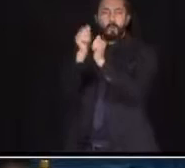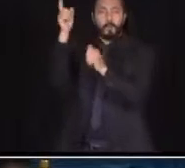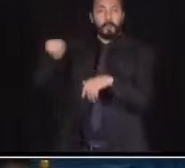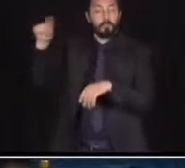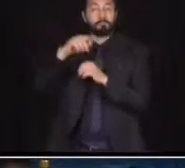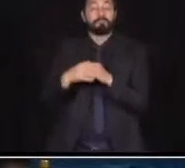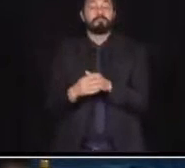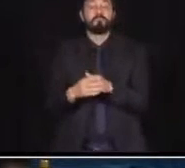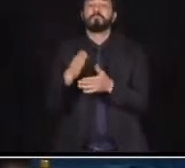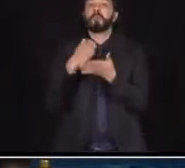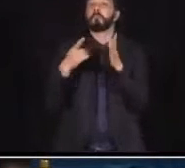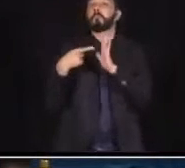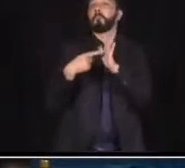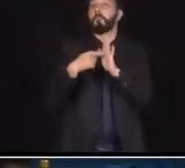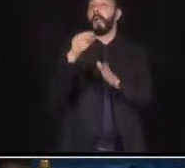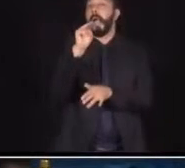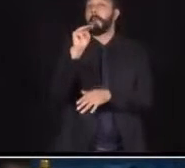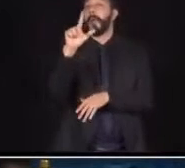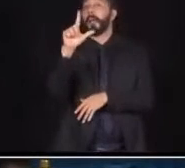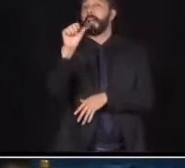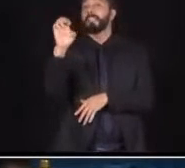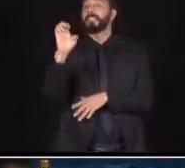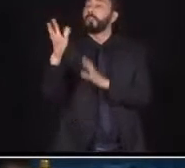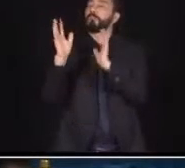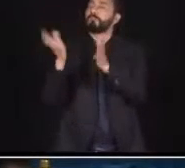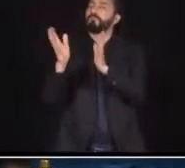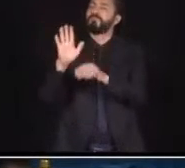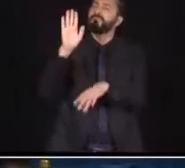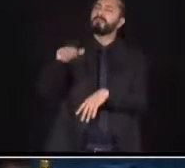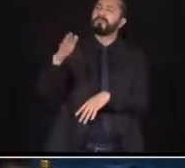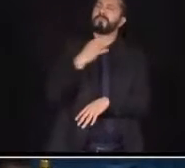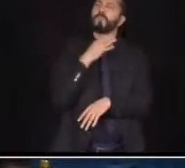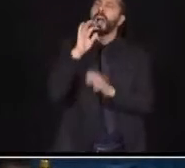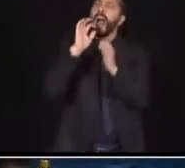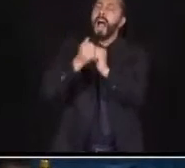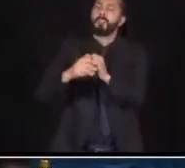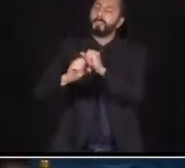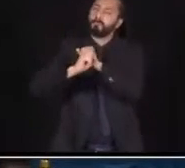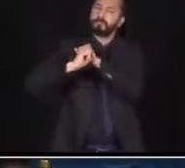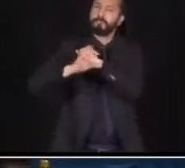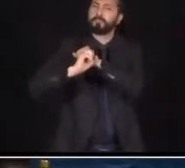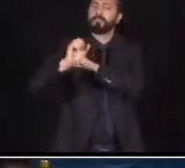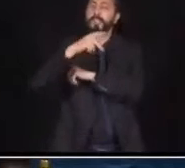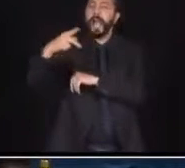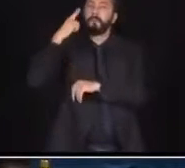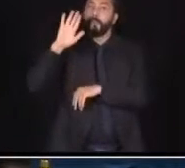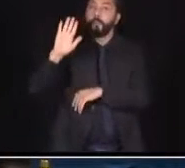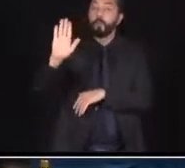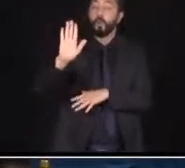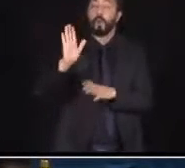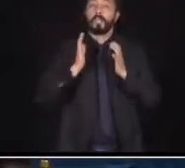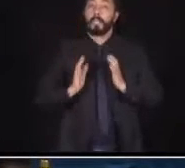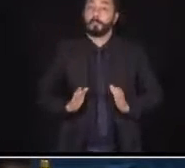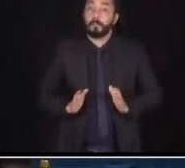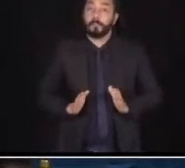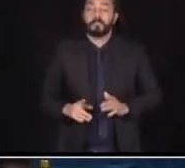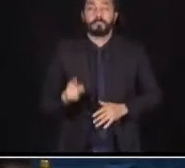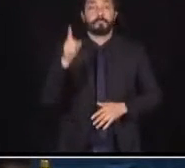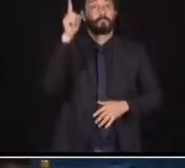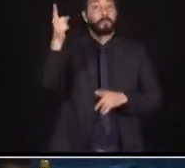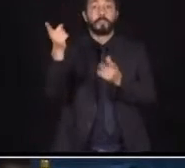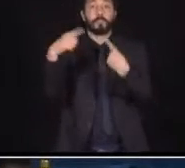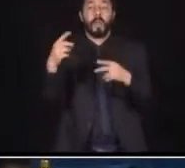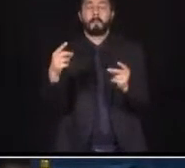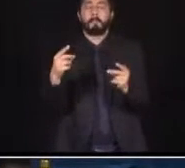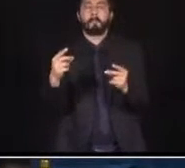Leaf Sports and Entertainment what they could do to promote the app to their employees and customers. The response was instantaneous.